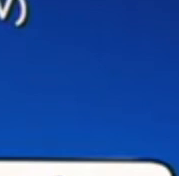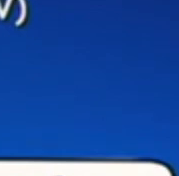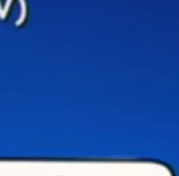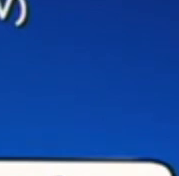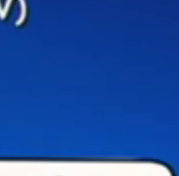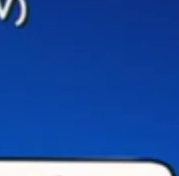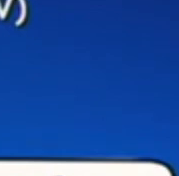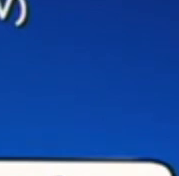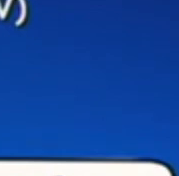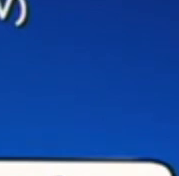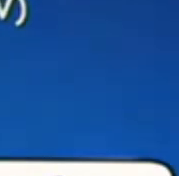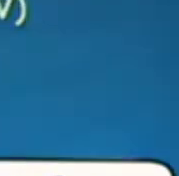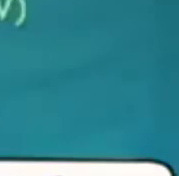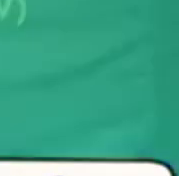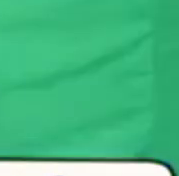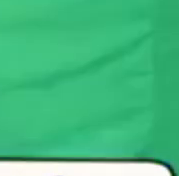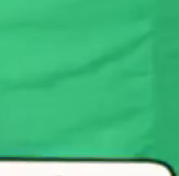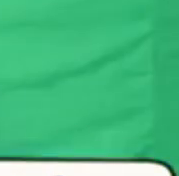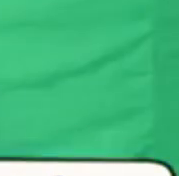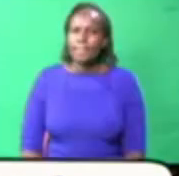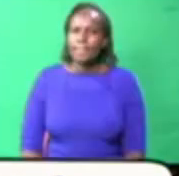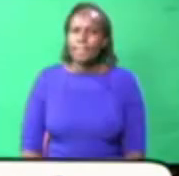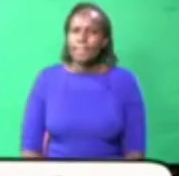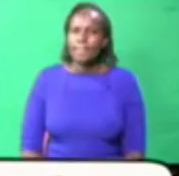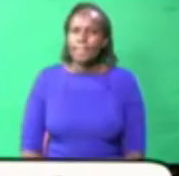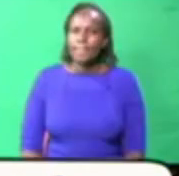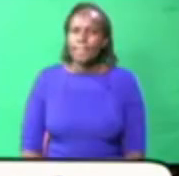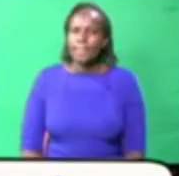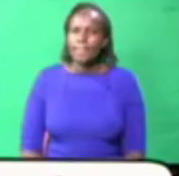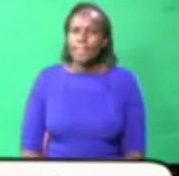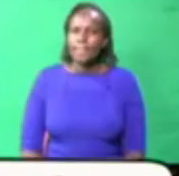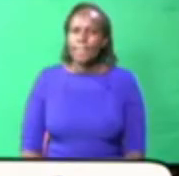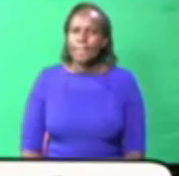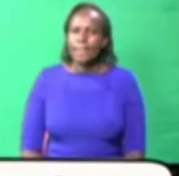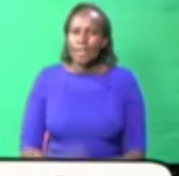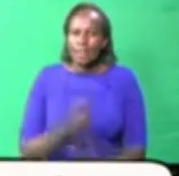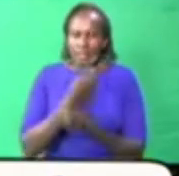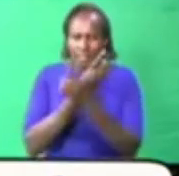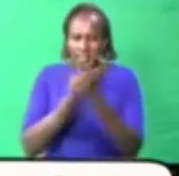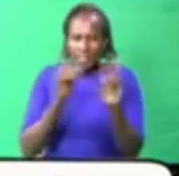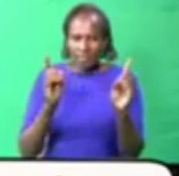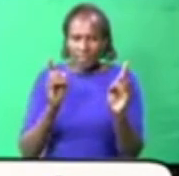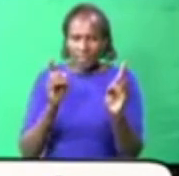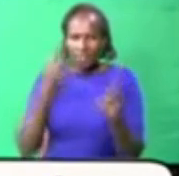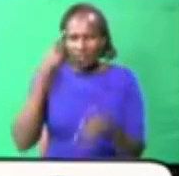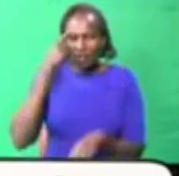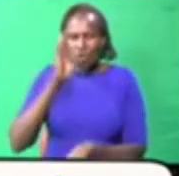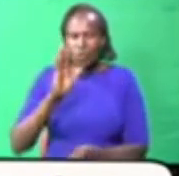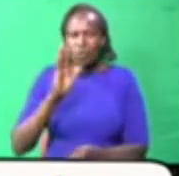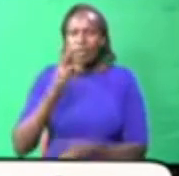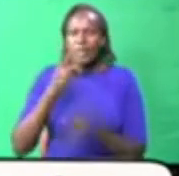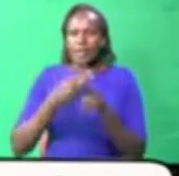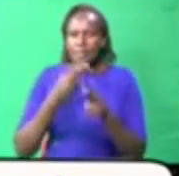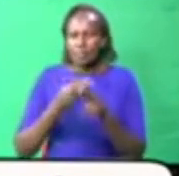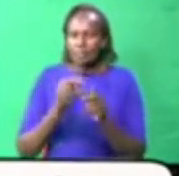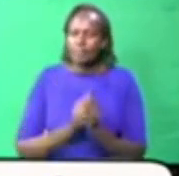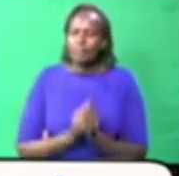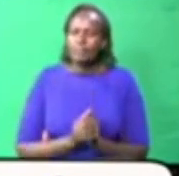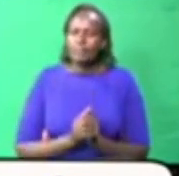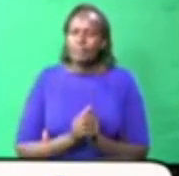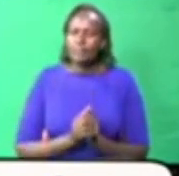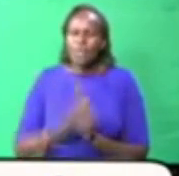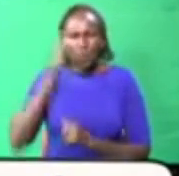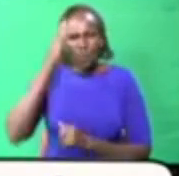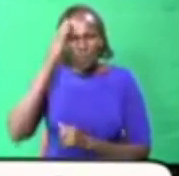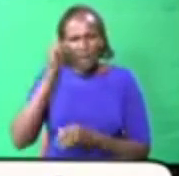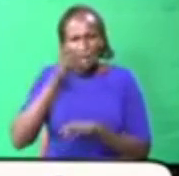for the glory of your name. Deliver us and forgive us our sins for your name's sake. Why should